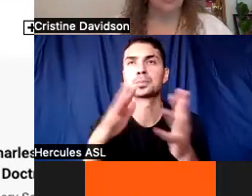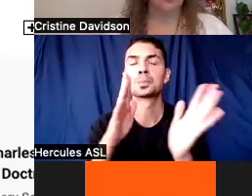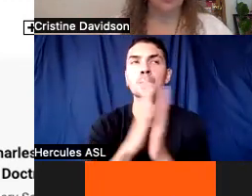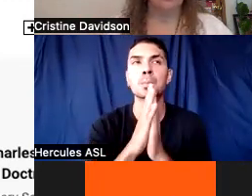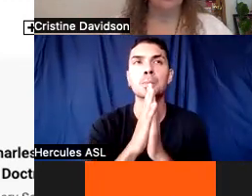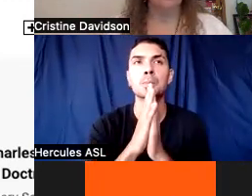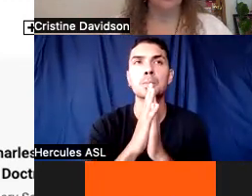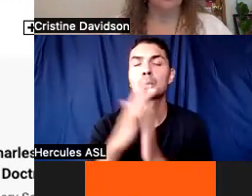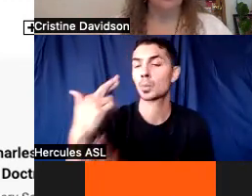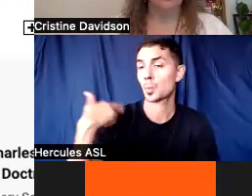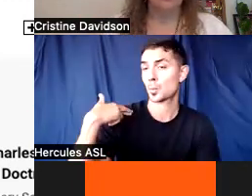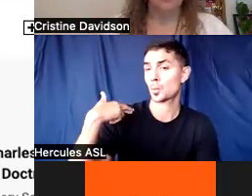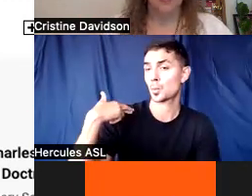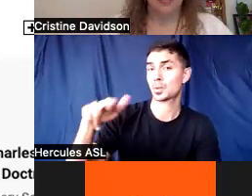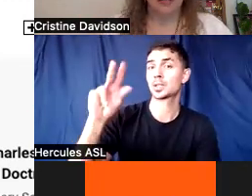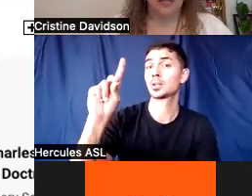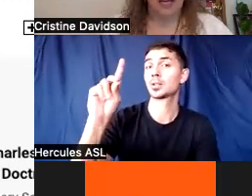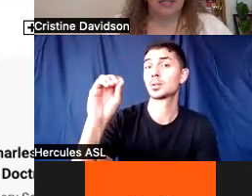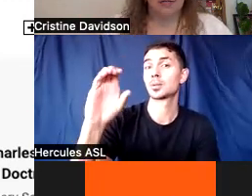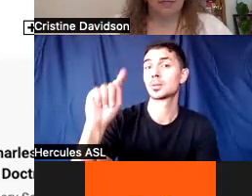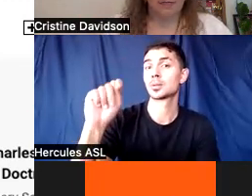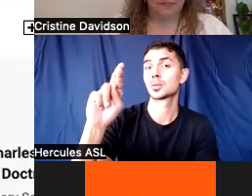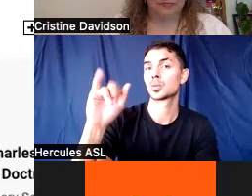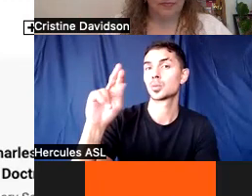religious doctrine that